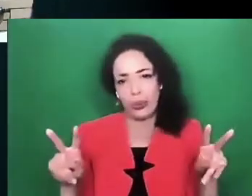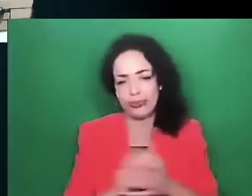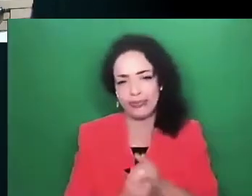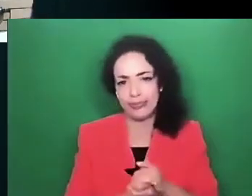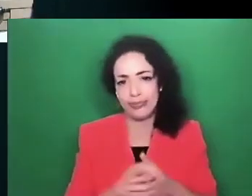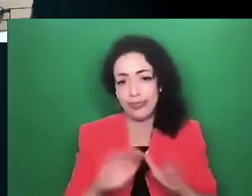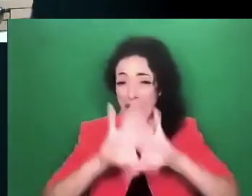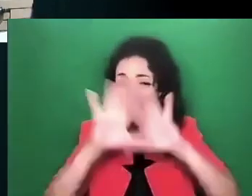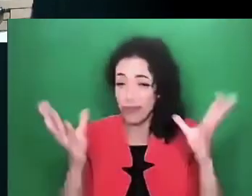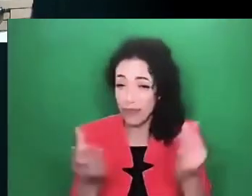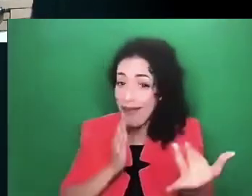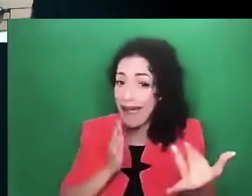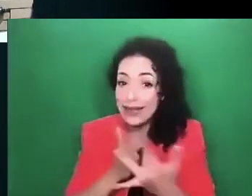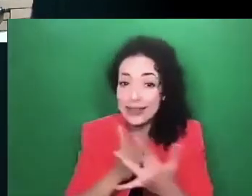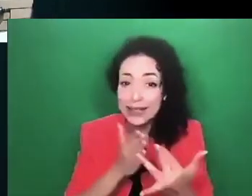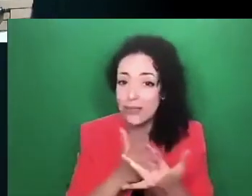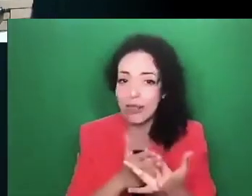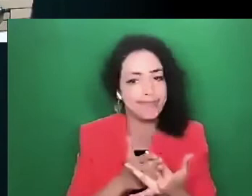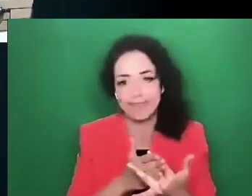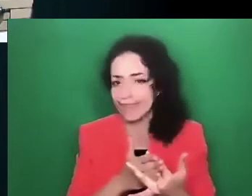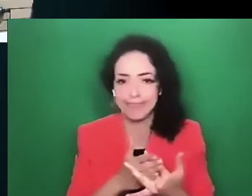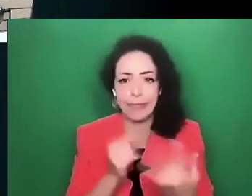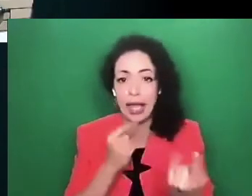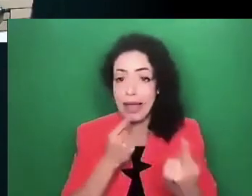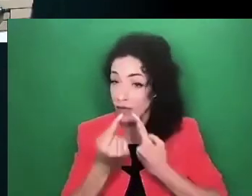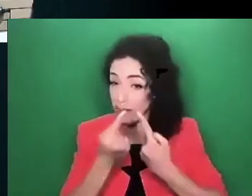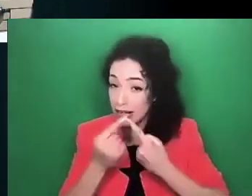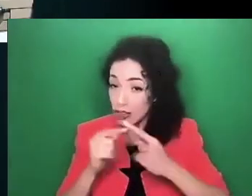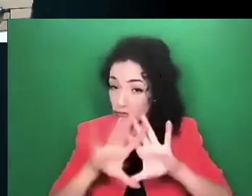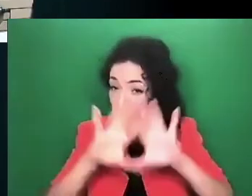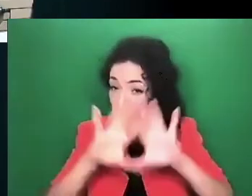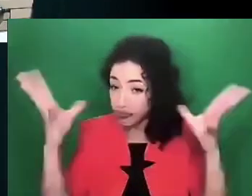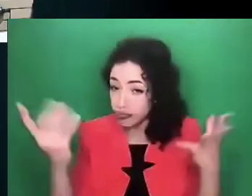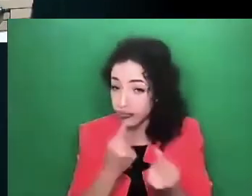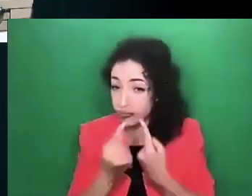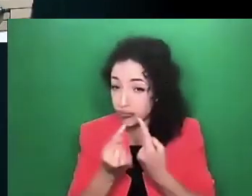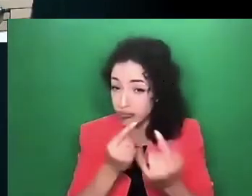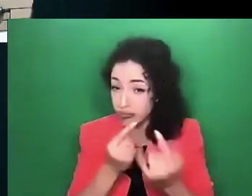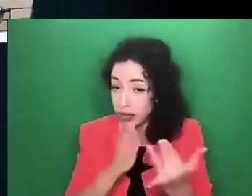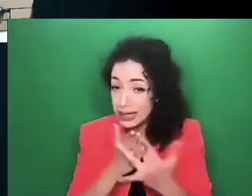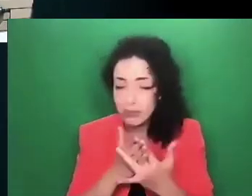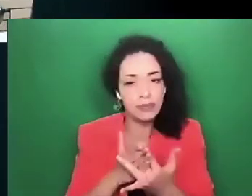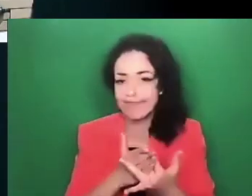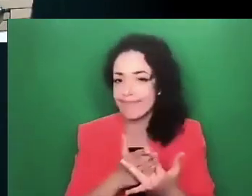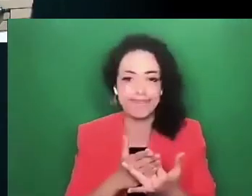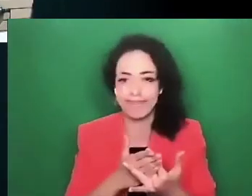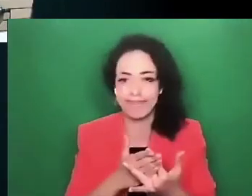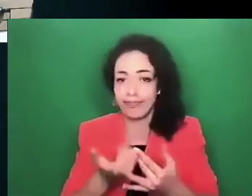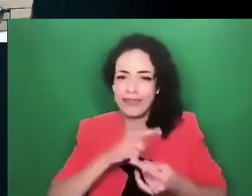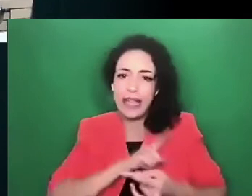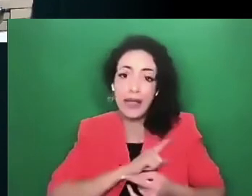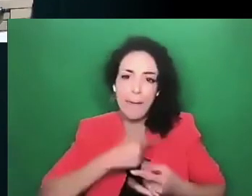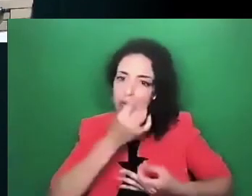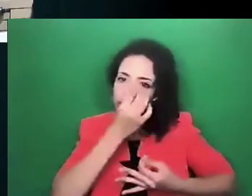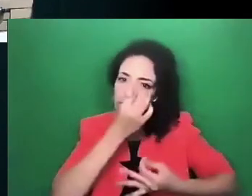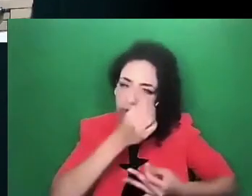accessible information-wise as well. And I think out of all those traces, you also start to create your own